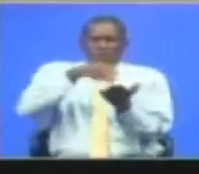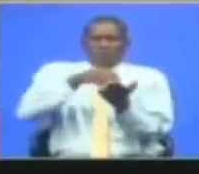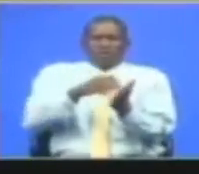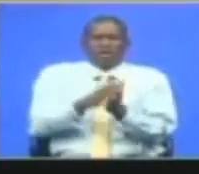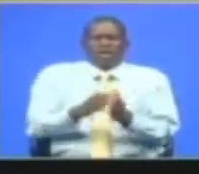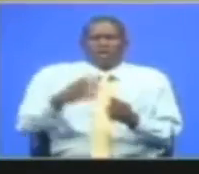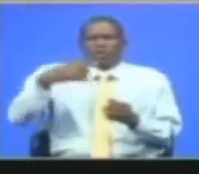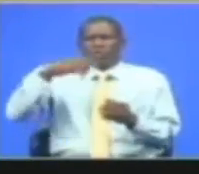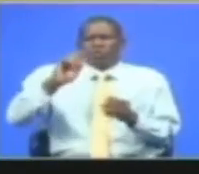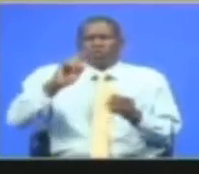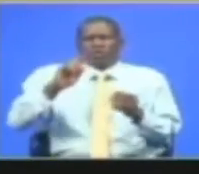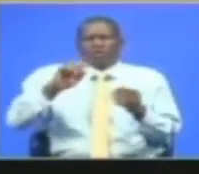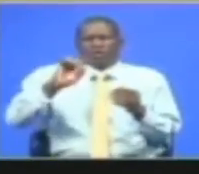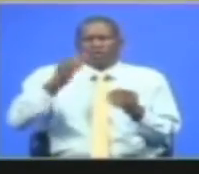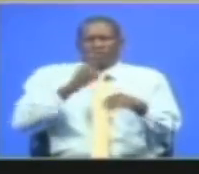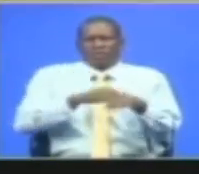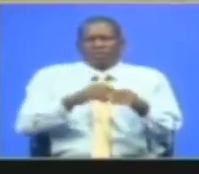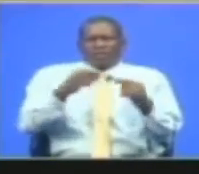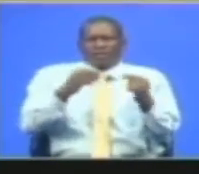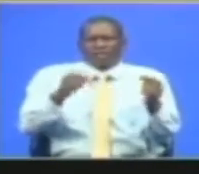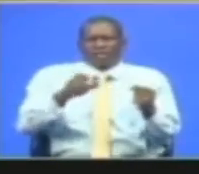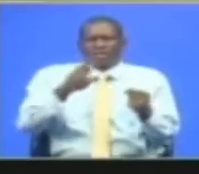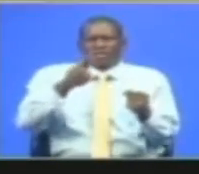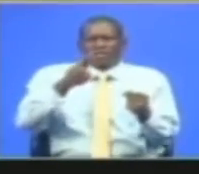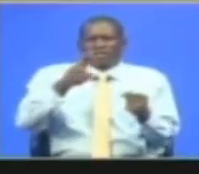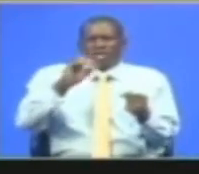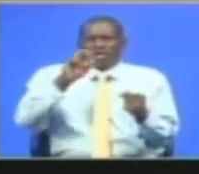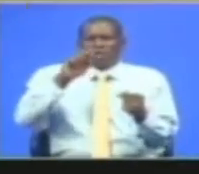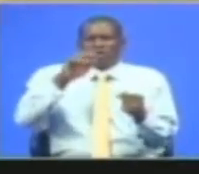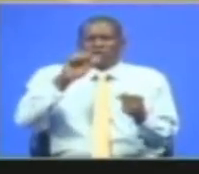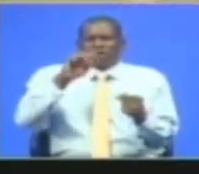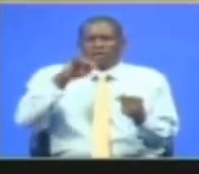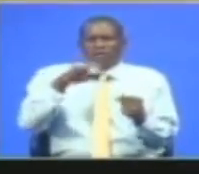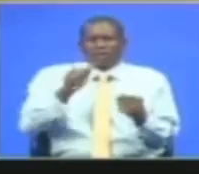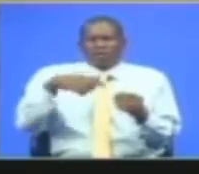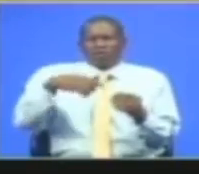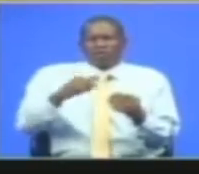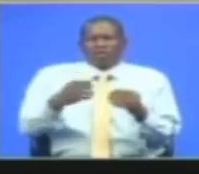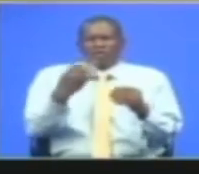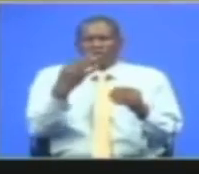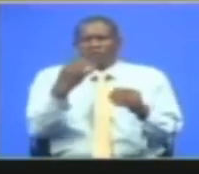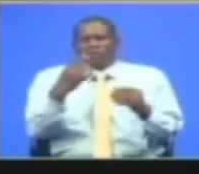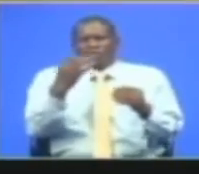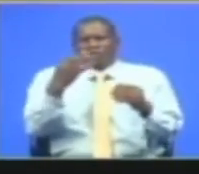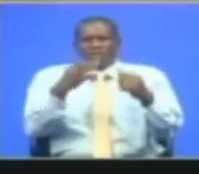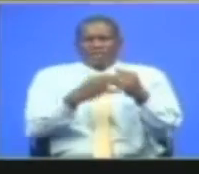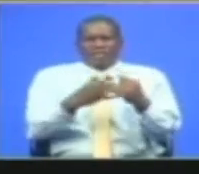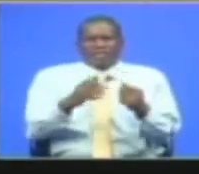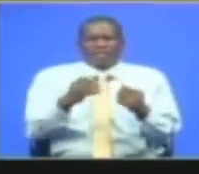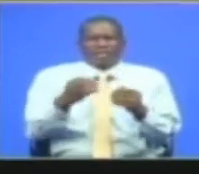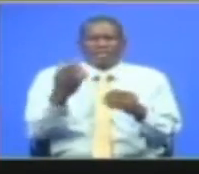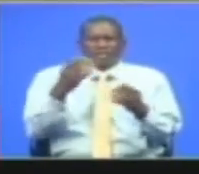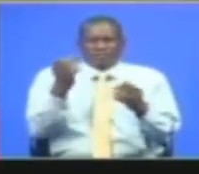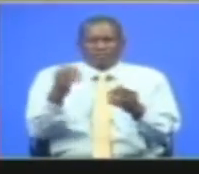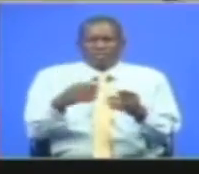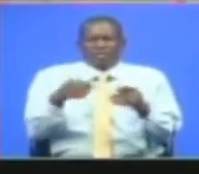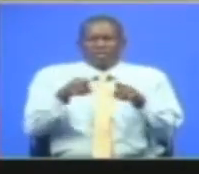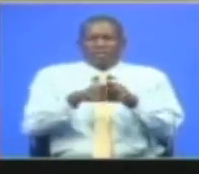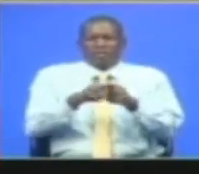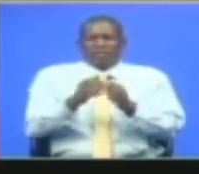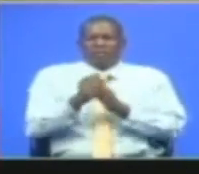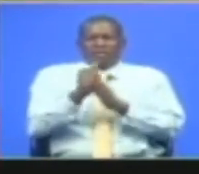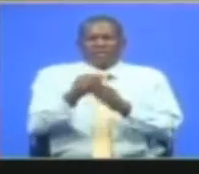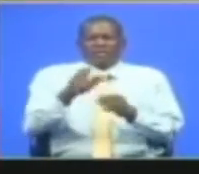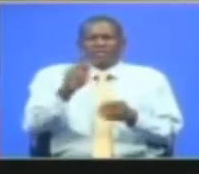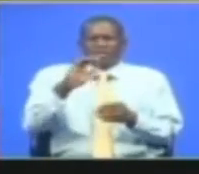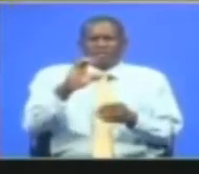win over Romania, beating the 16th ranked team 41-38 in the Rugby Europe Championship last month. Meanwhile, leaders KCB square